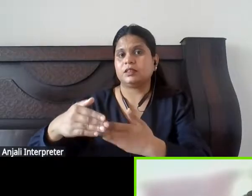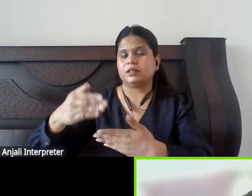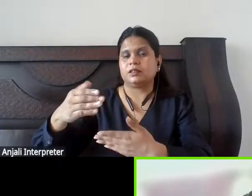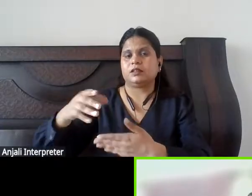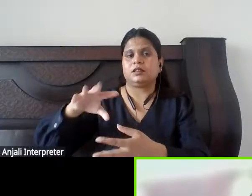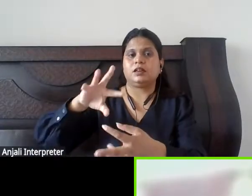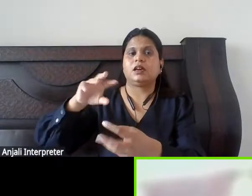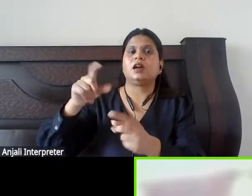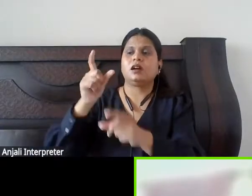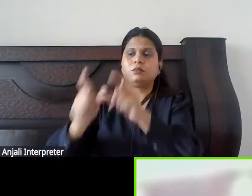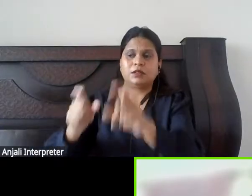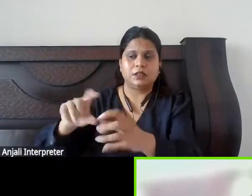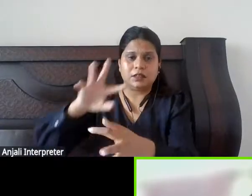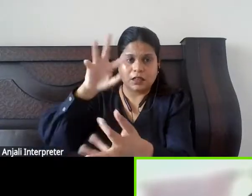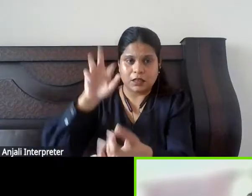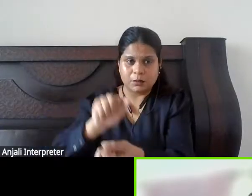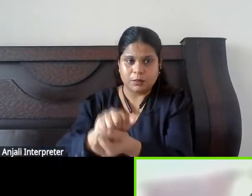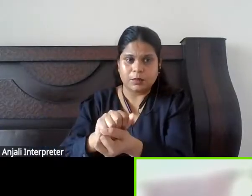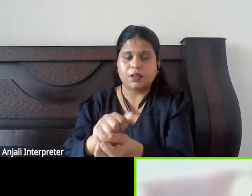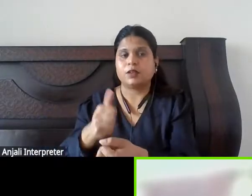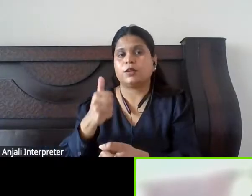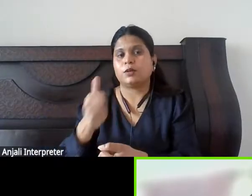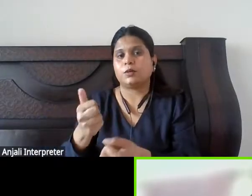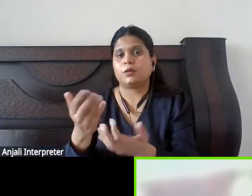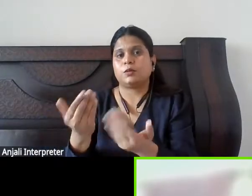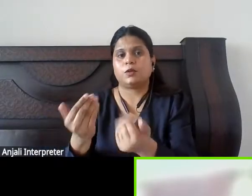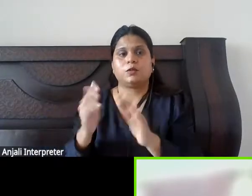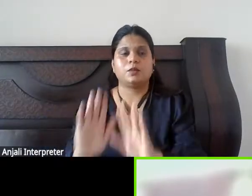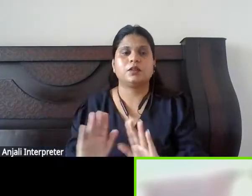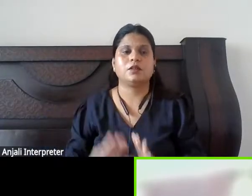Thanks, Javed bhai. Akhil, I was anyways about to come to you.